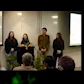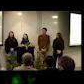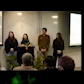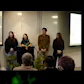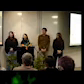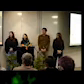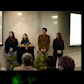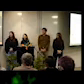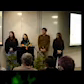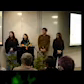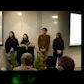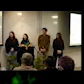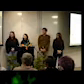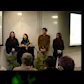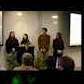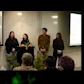Well,